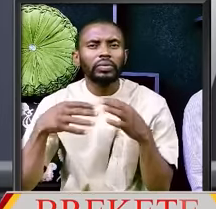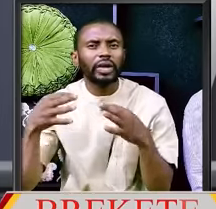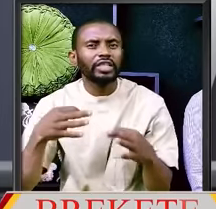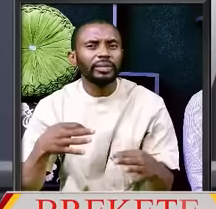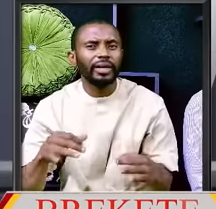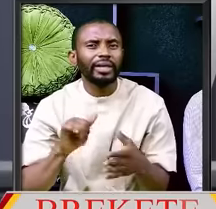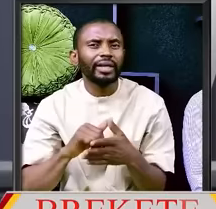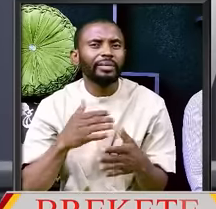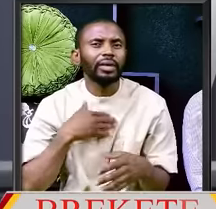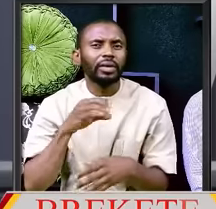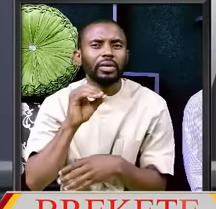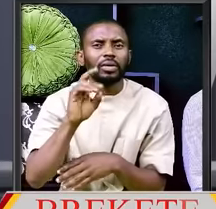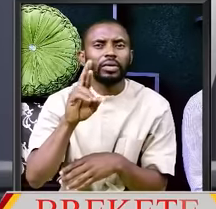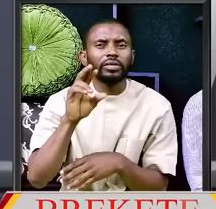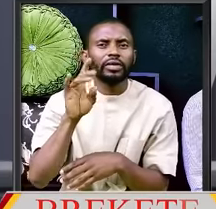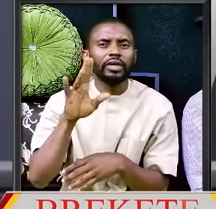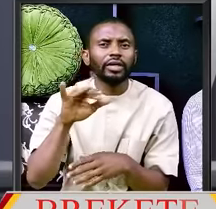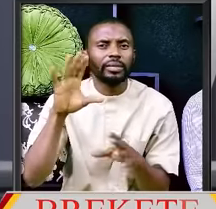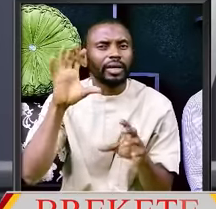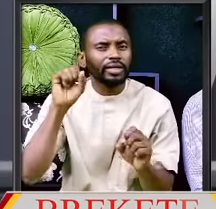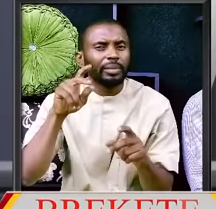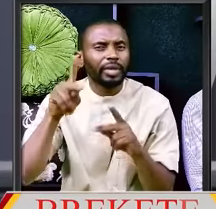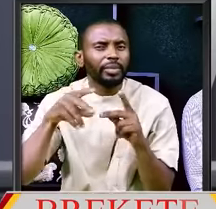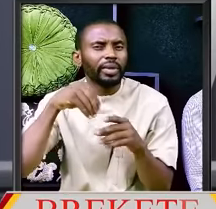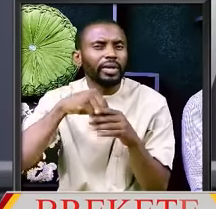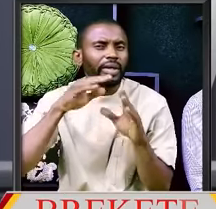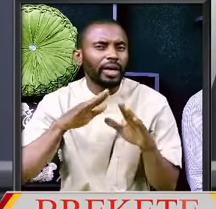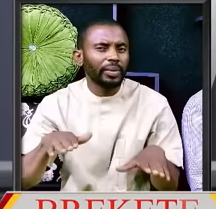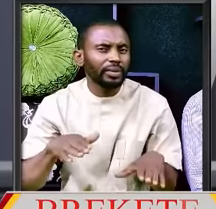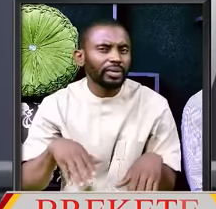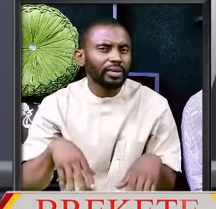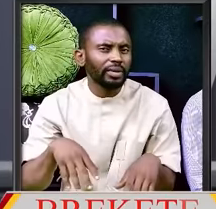my ordinary president. My dear. The people in the house,